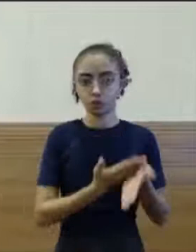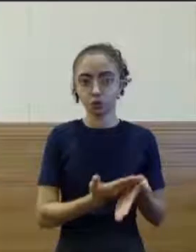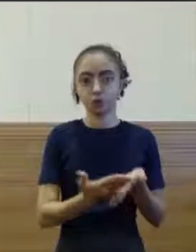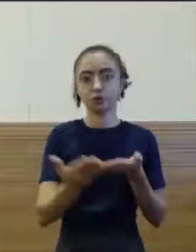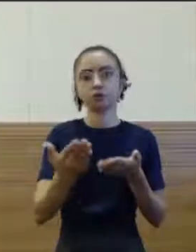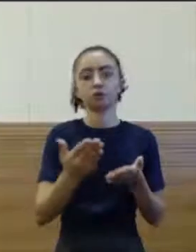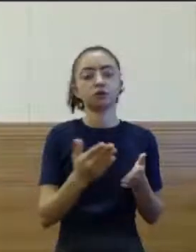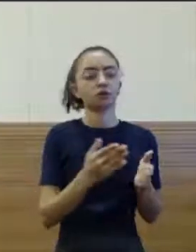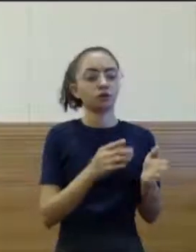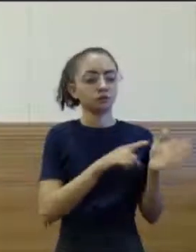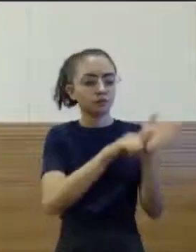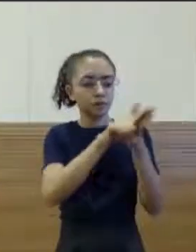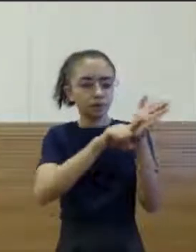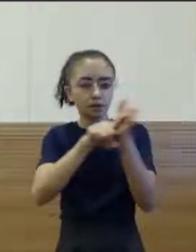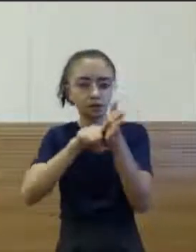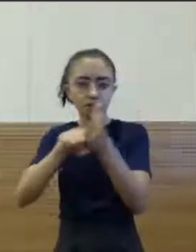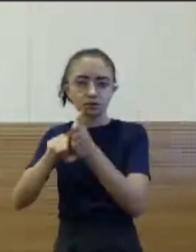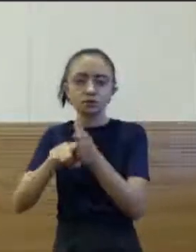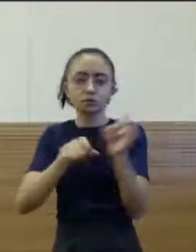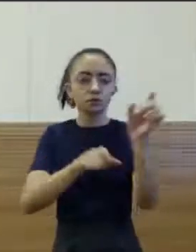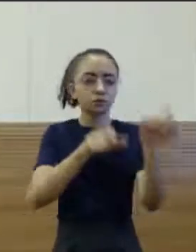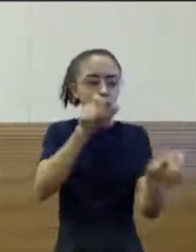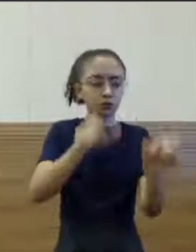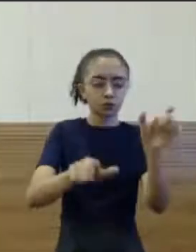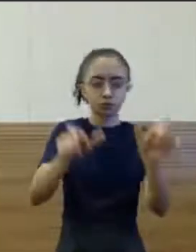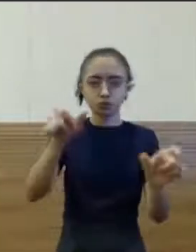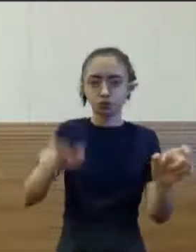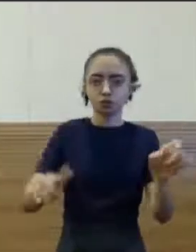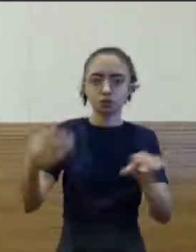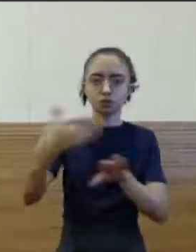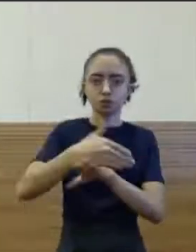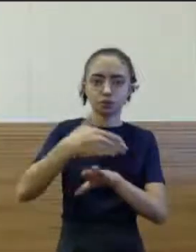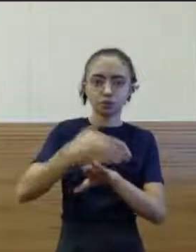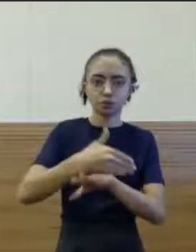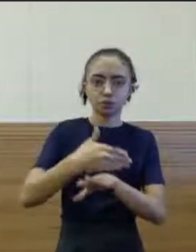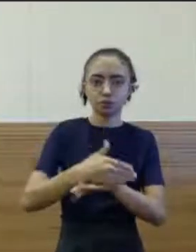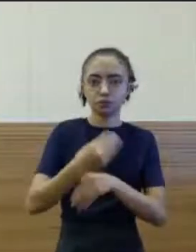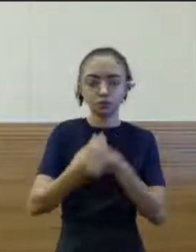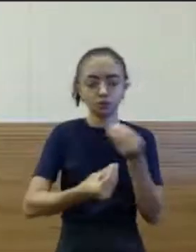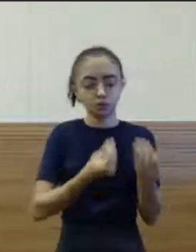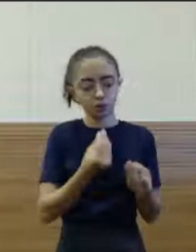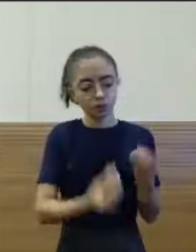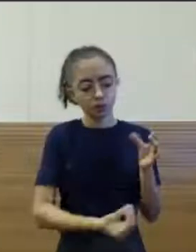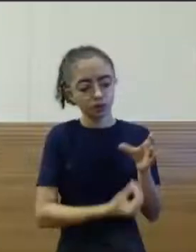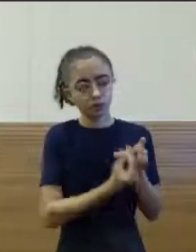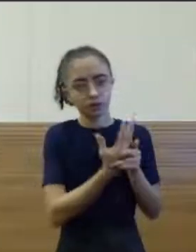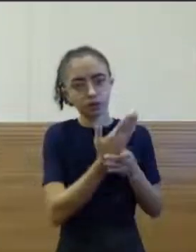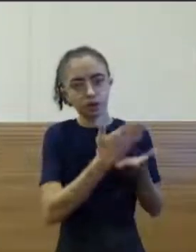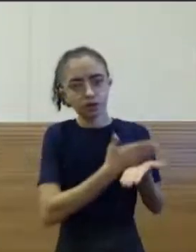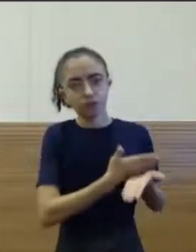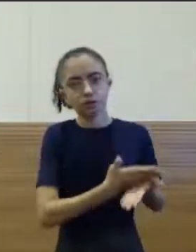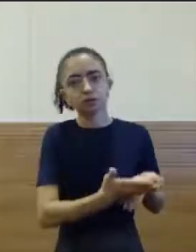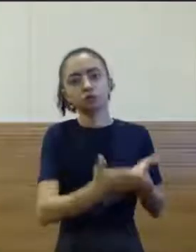social stakeholders to start this dietary guide process. And here,